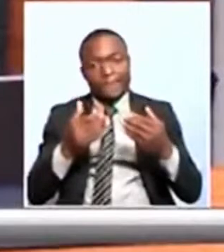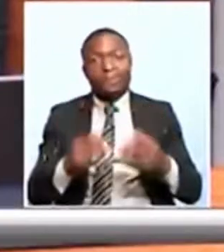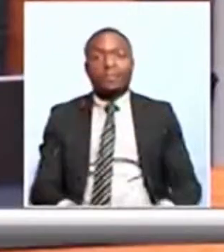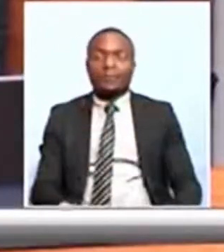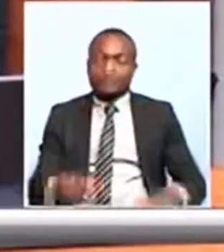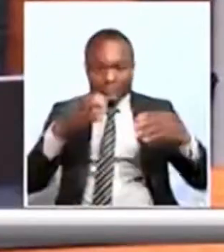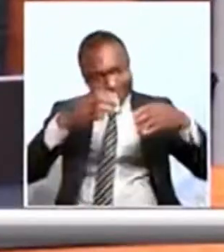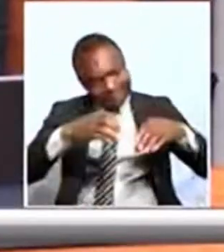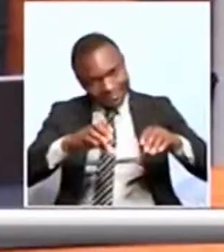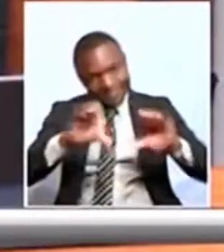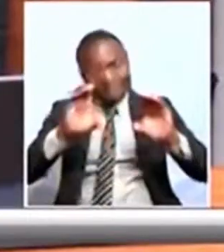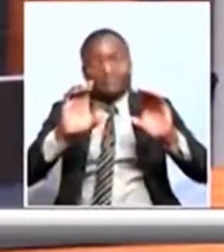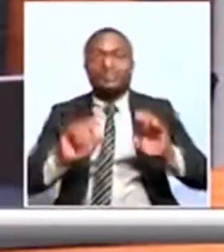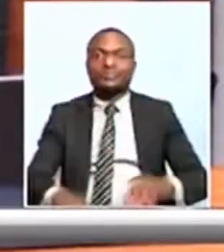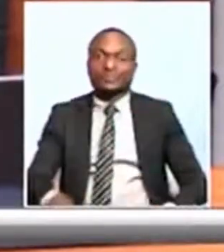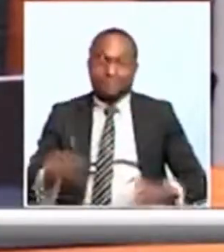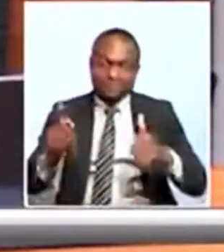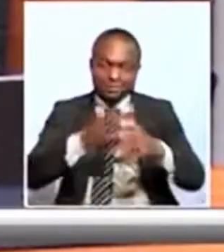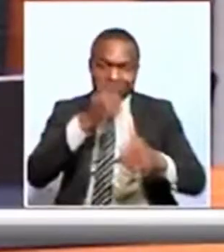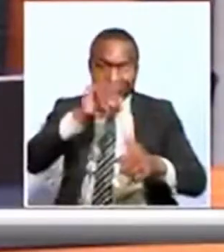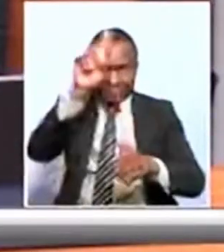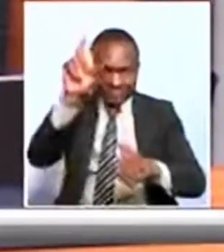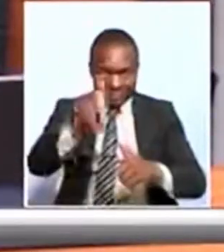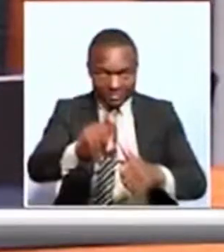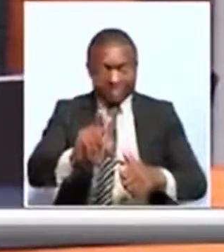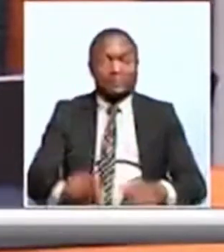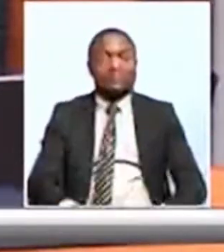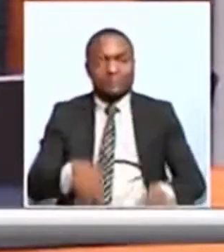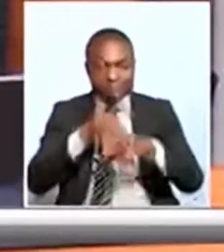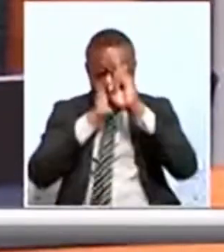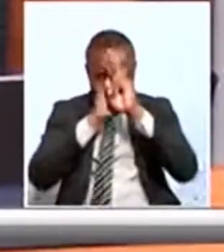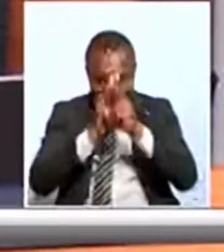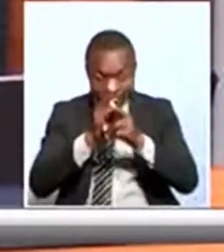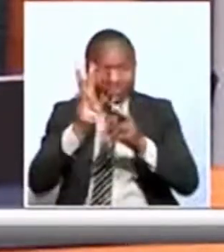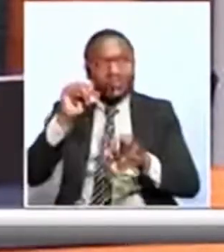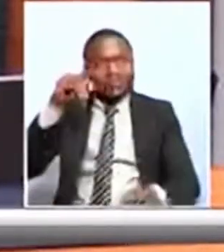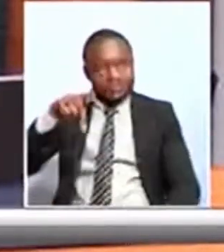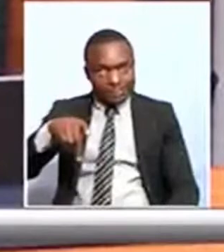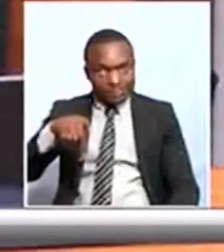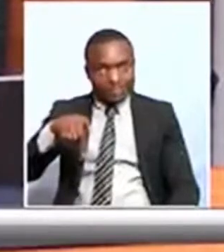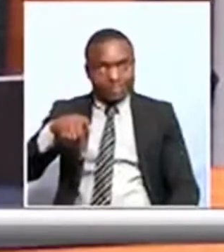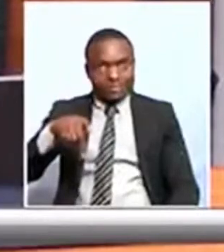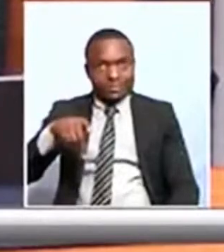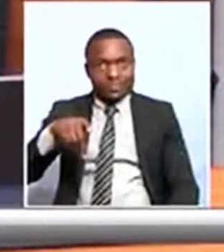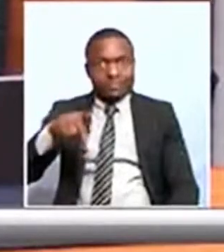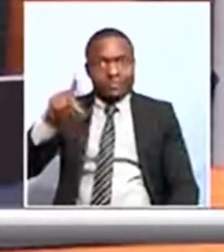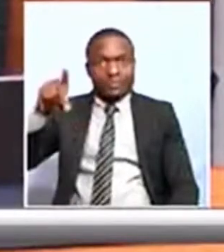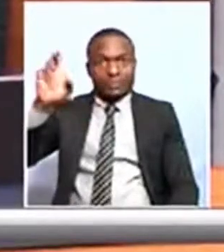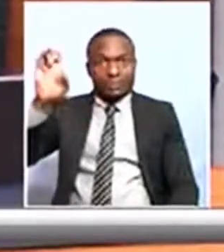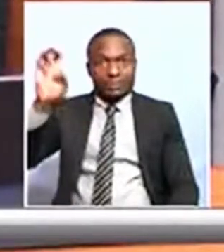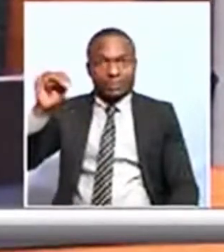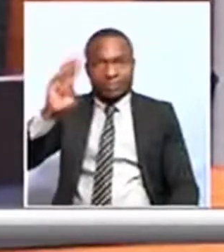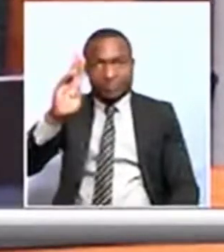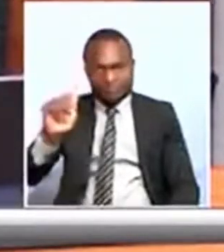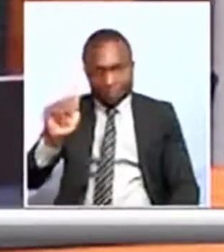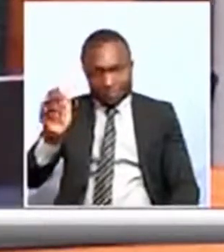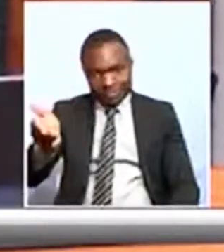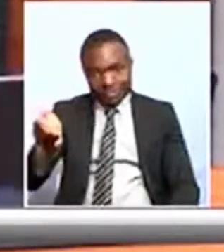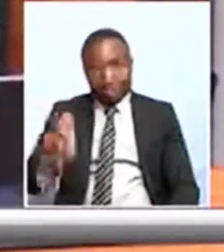make progress. The next question, the Honorable Member for Pemba.